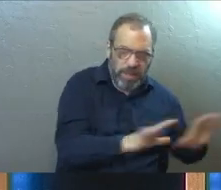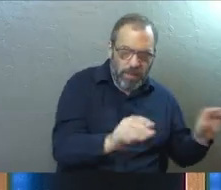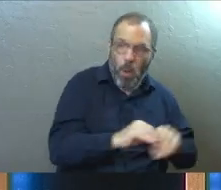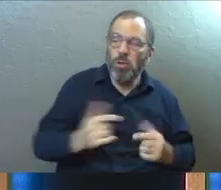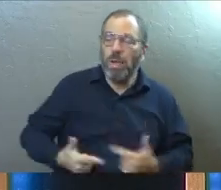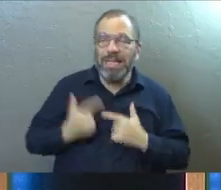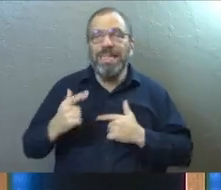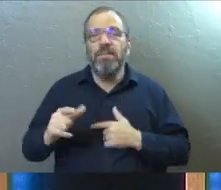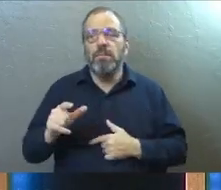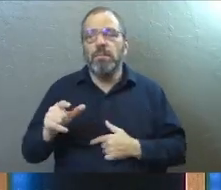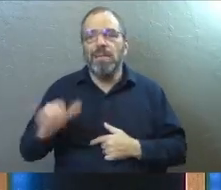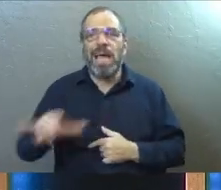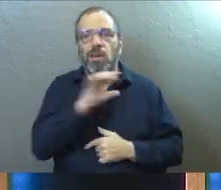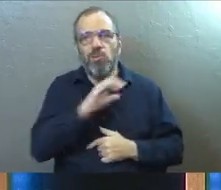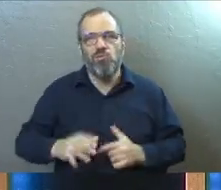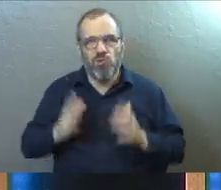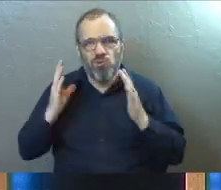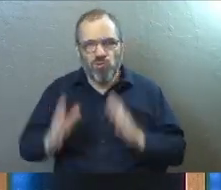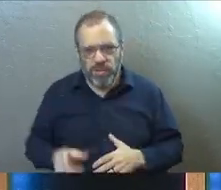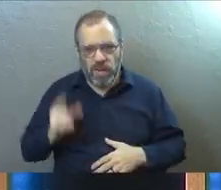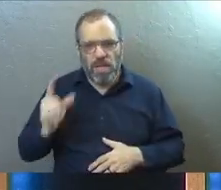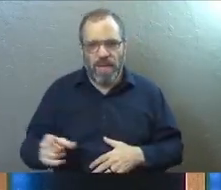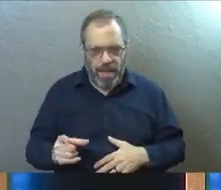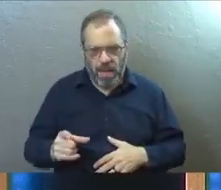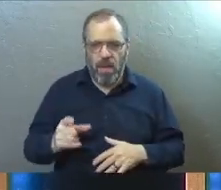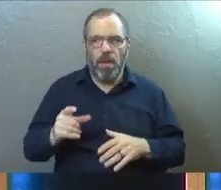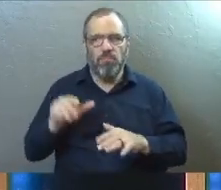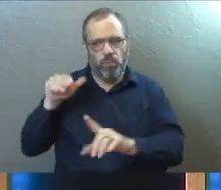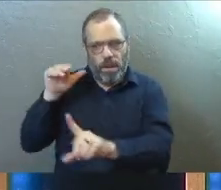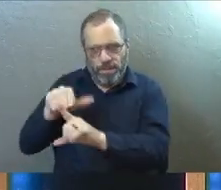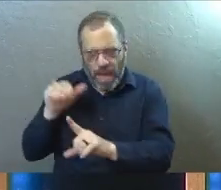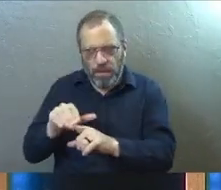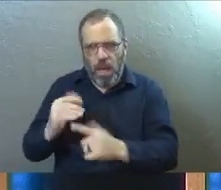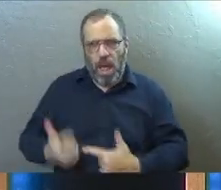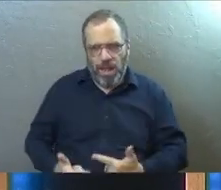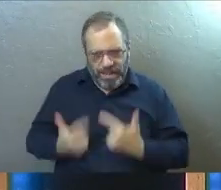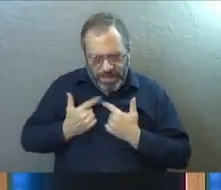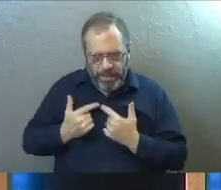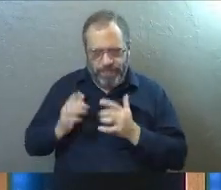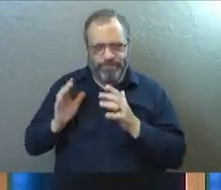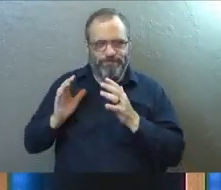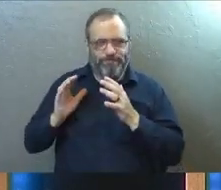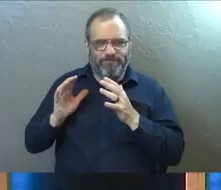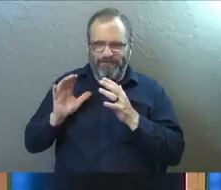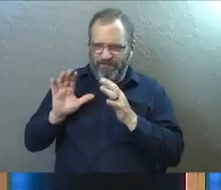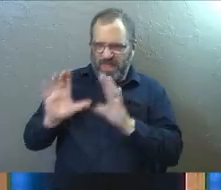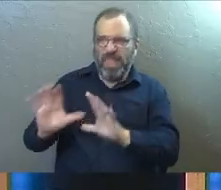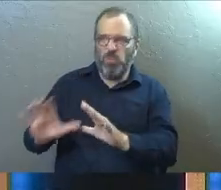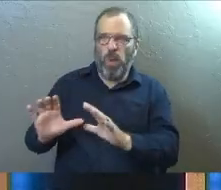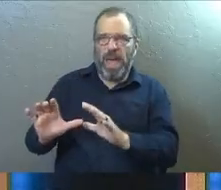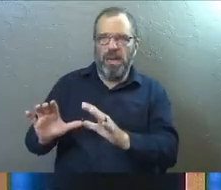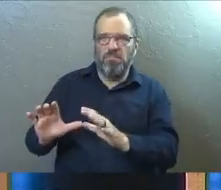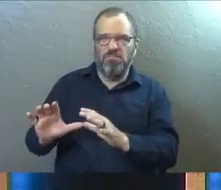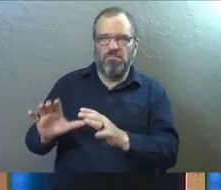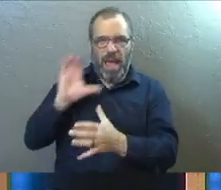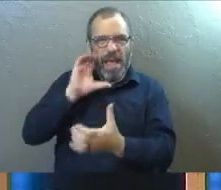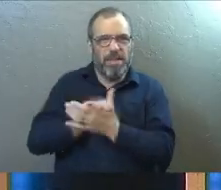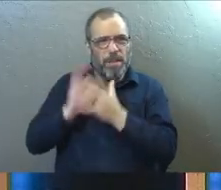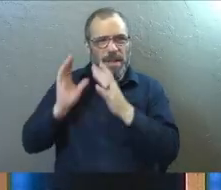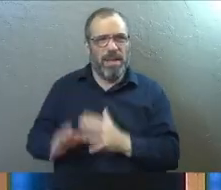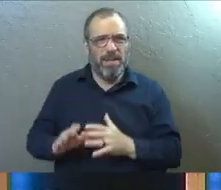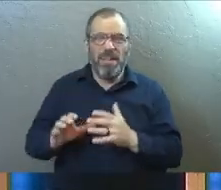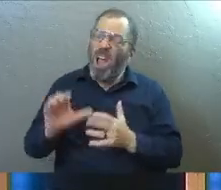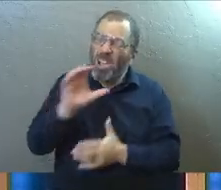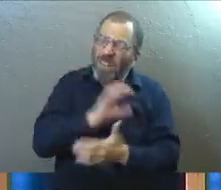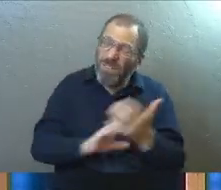to believers, and he's reminding them of how they should keep doing this, living life this way. And just in case there was any confusion